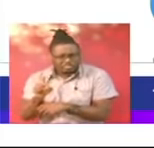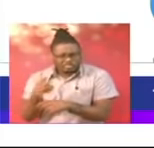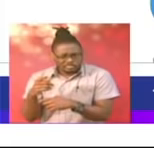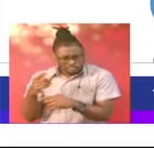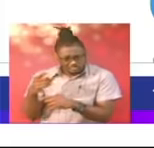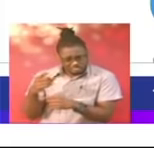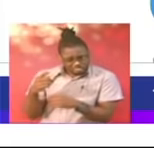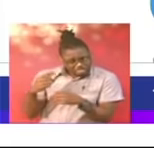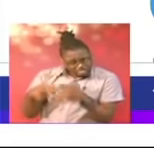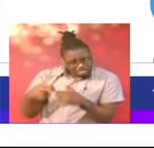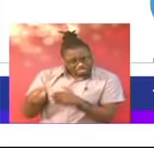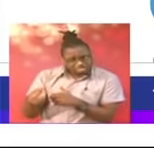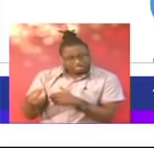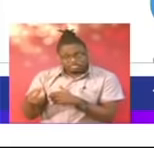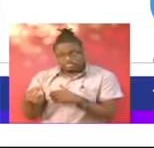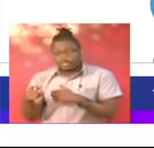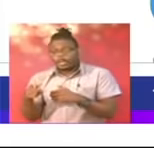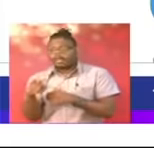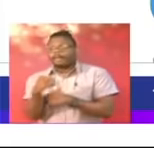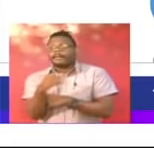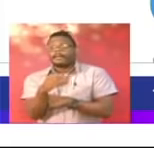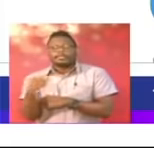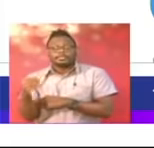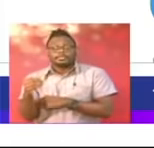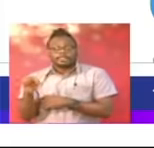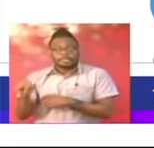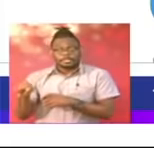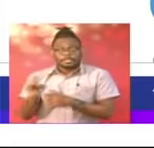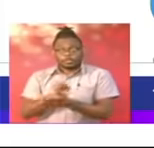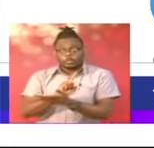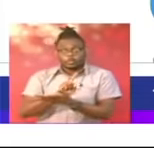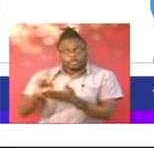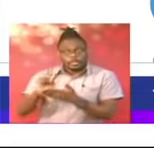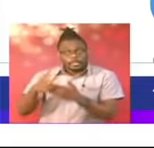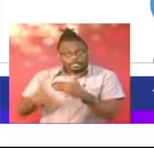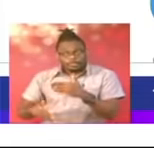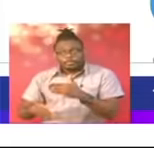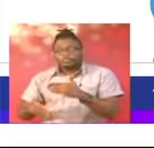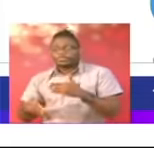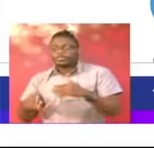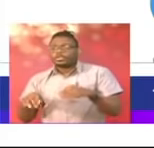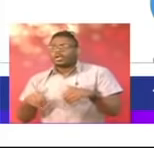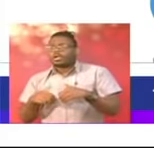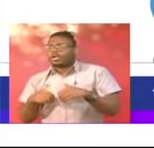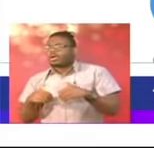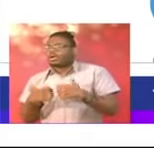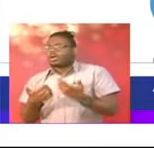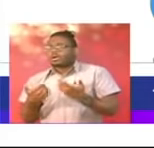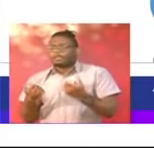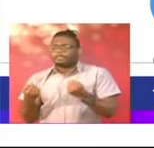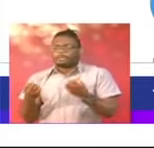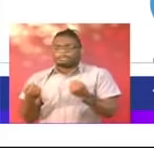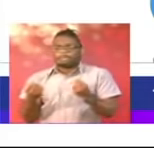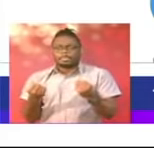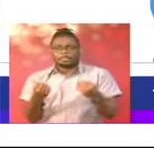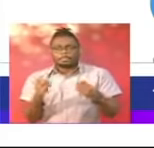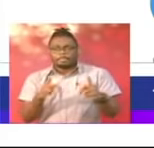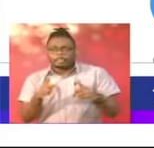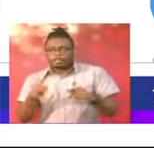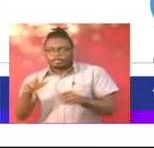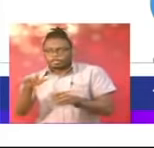And also there have been reports over the weekend, a long weekend, of a lot of mass vaccination sites not having a lot of traffic.